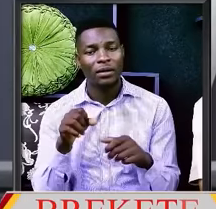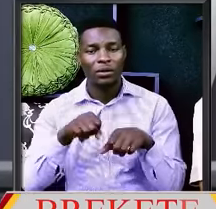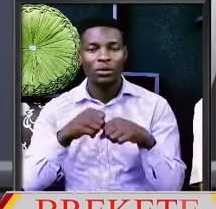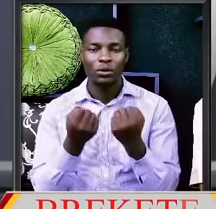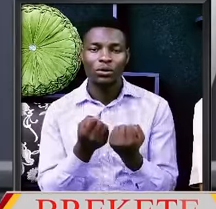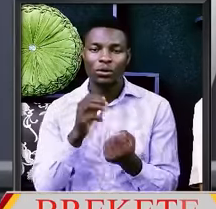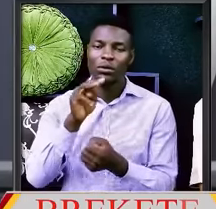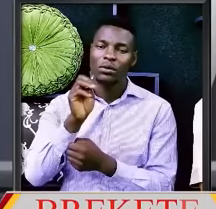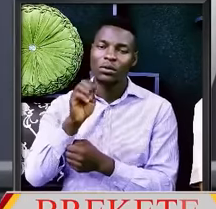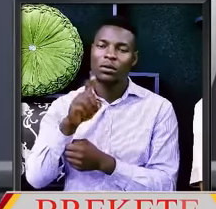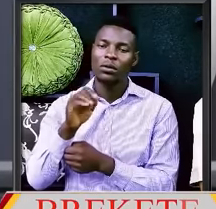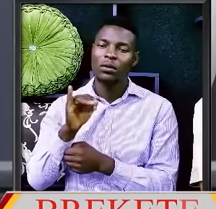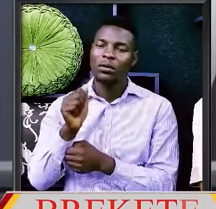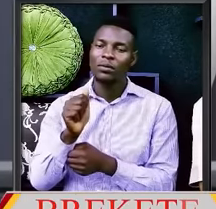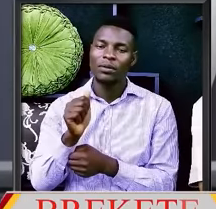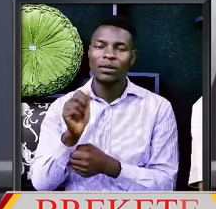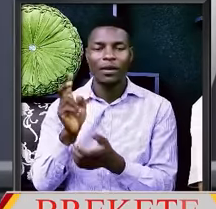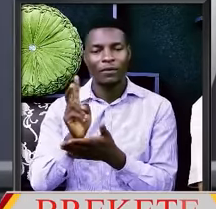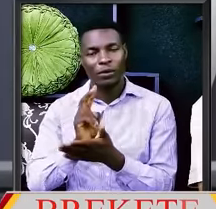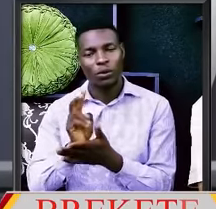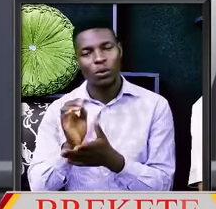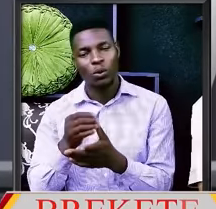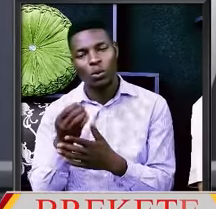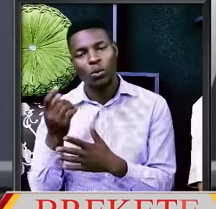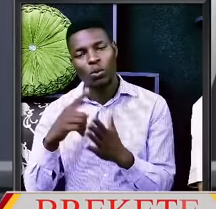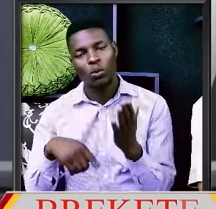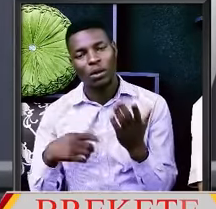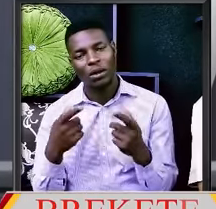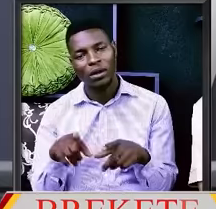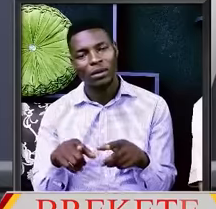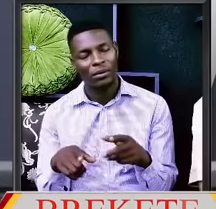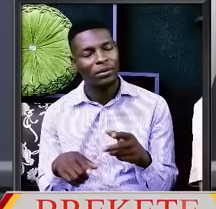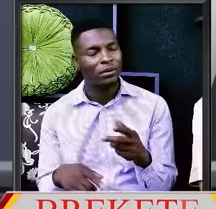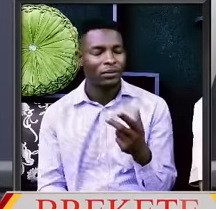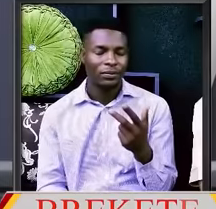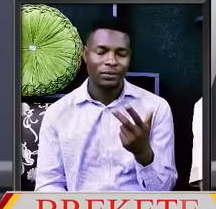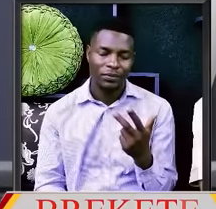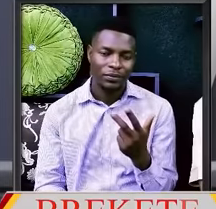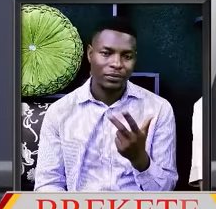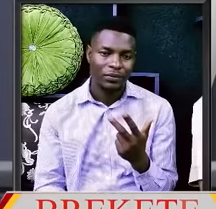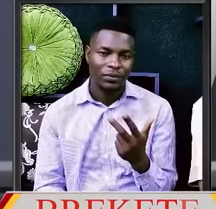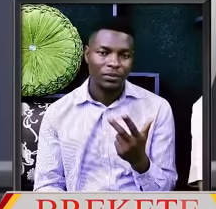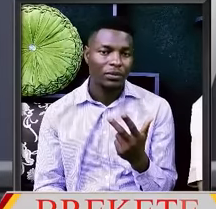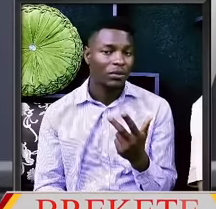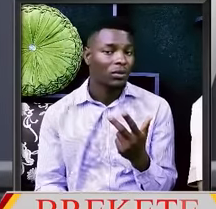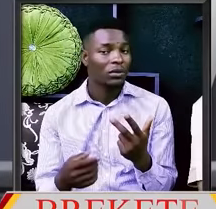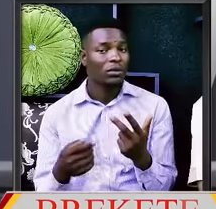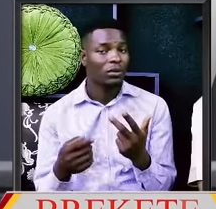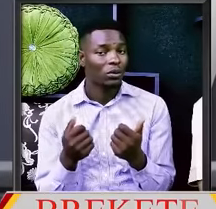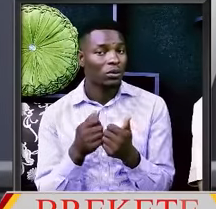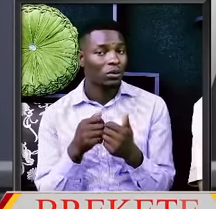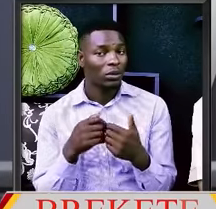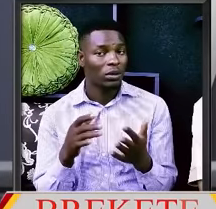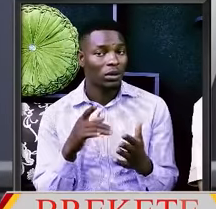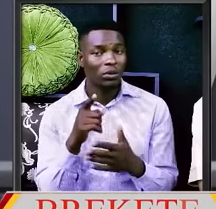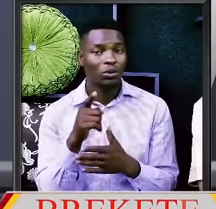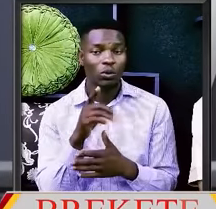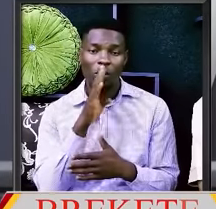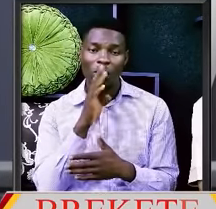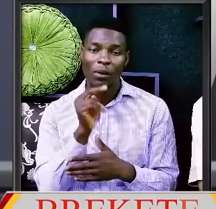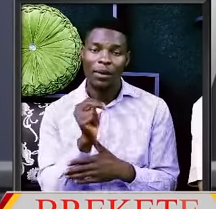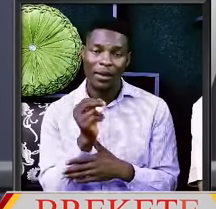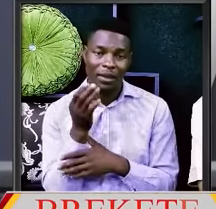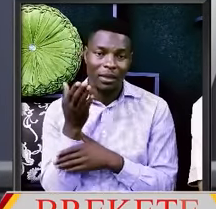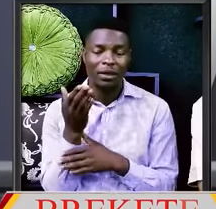social media video or what transpired without you being present